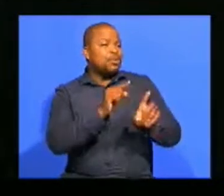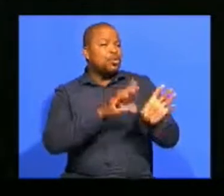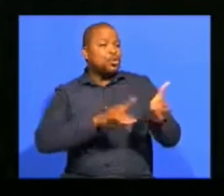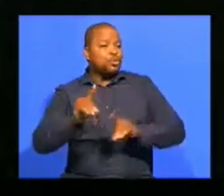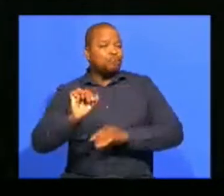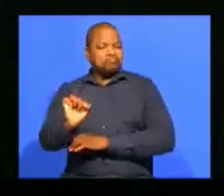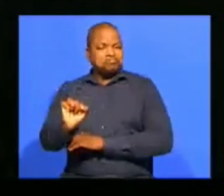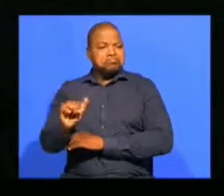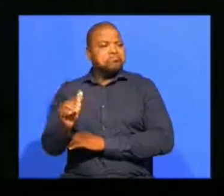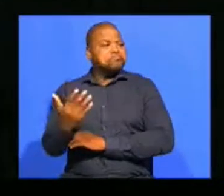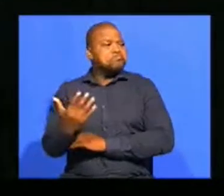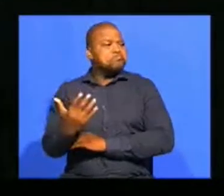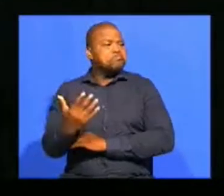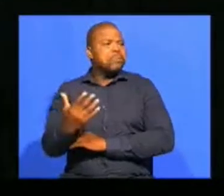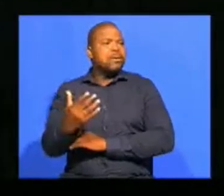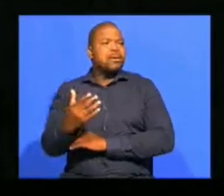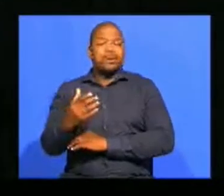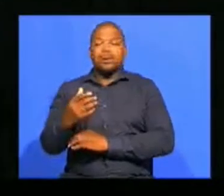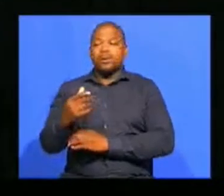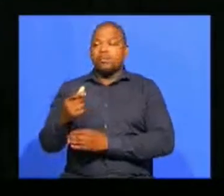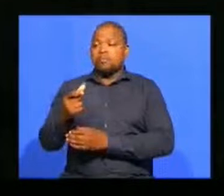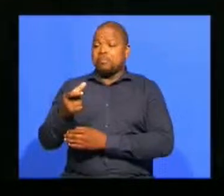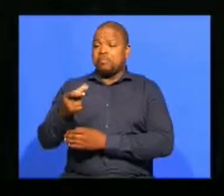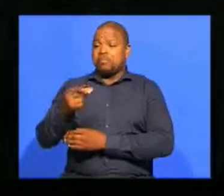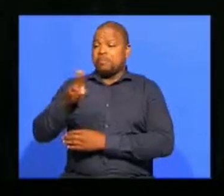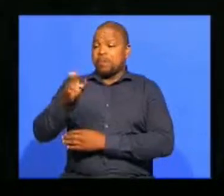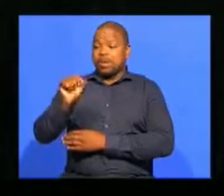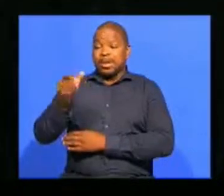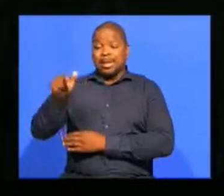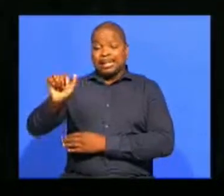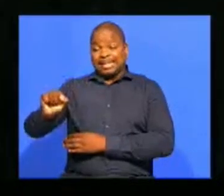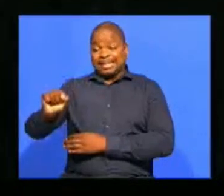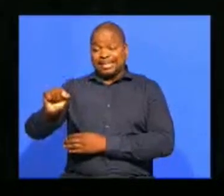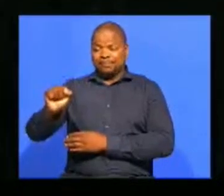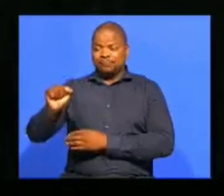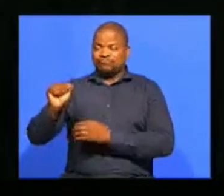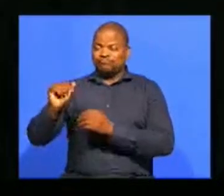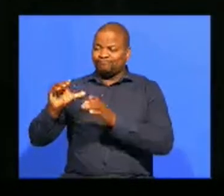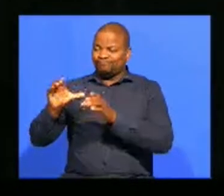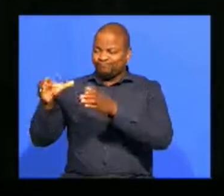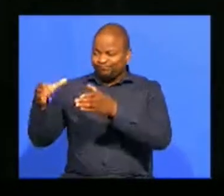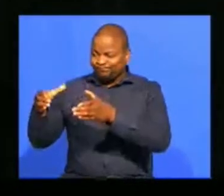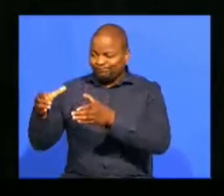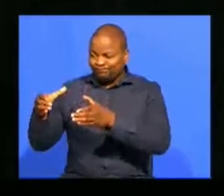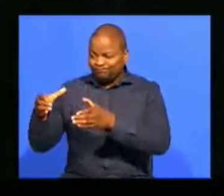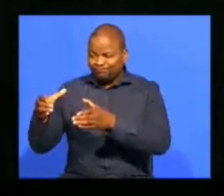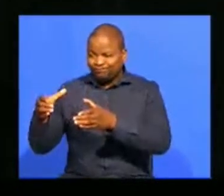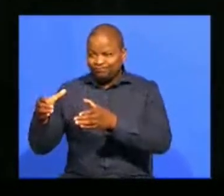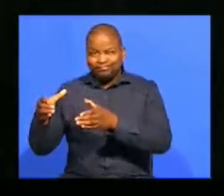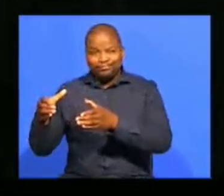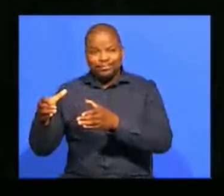with Ghana. That is an area that is still in